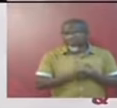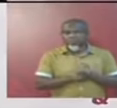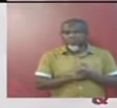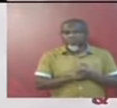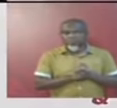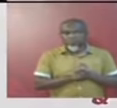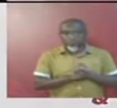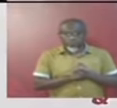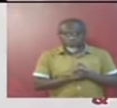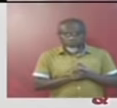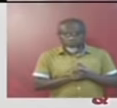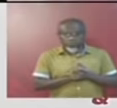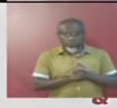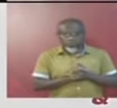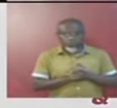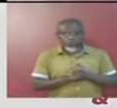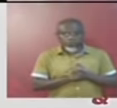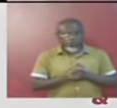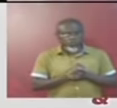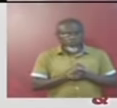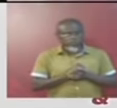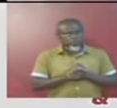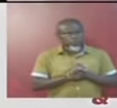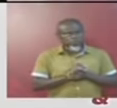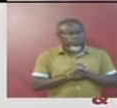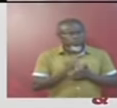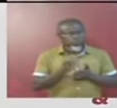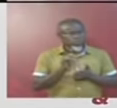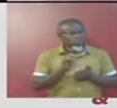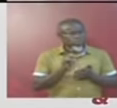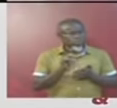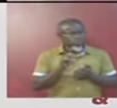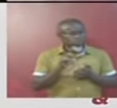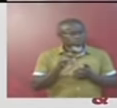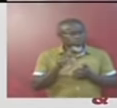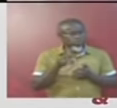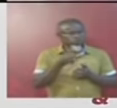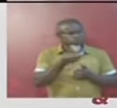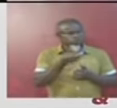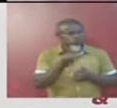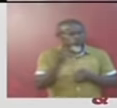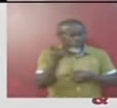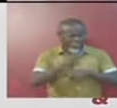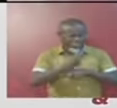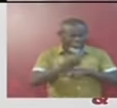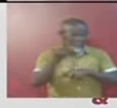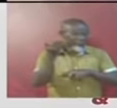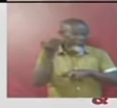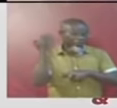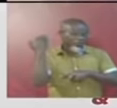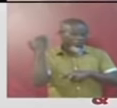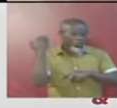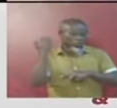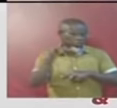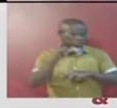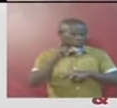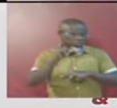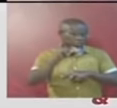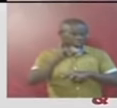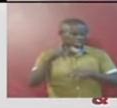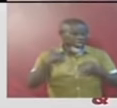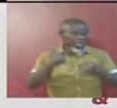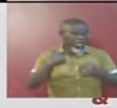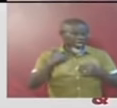with comorbidities. That was related to a particular point in time a couple of days ago. Did not include a couple of counties which we didn't